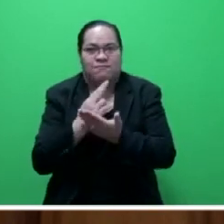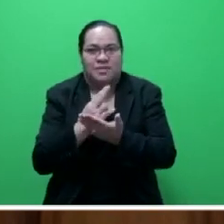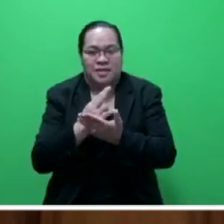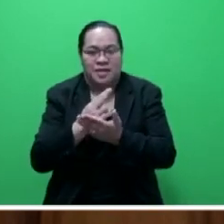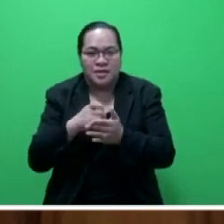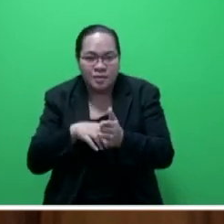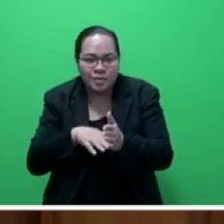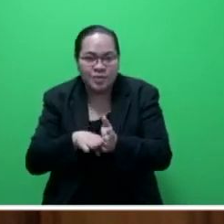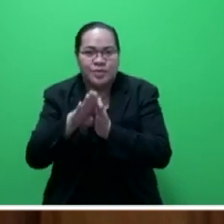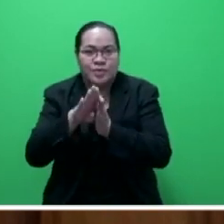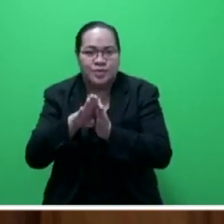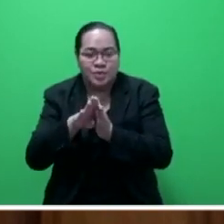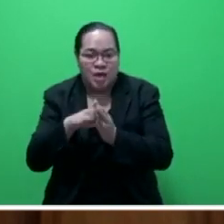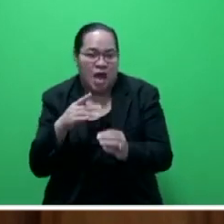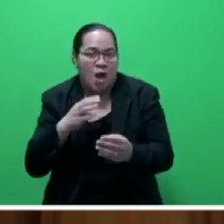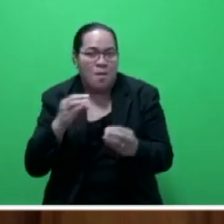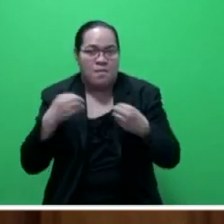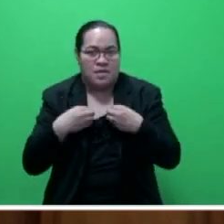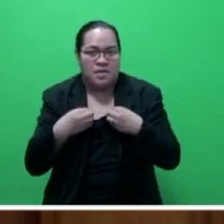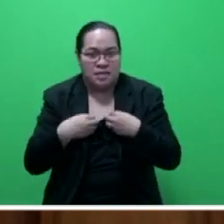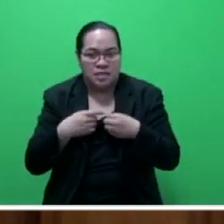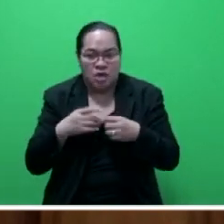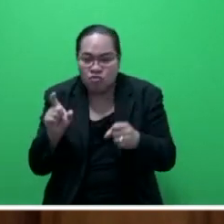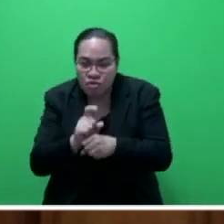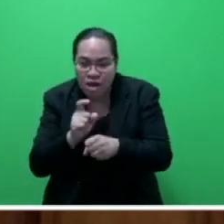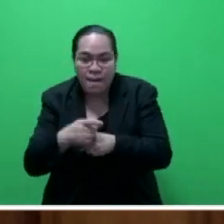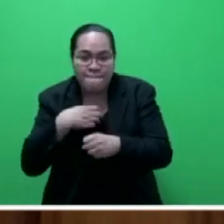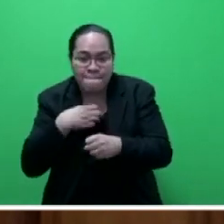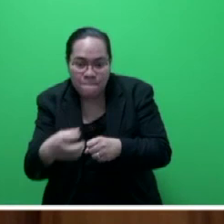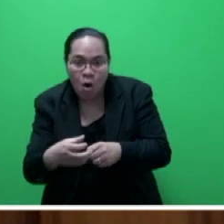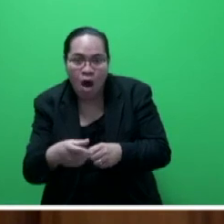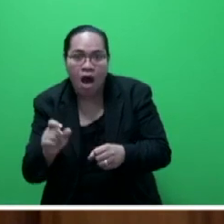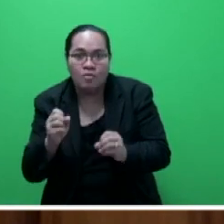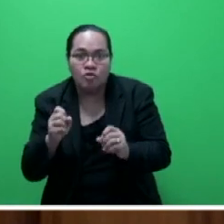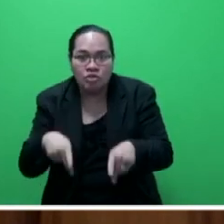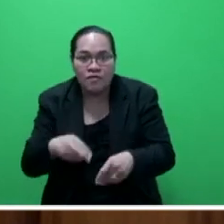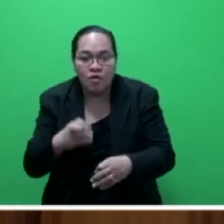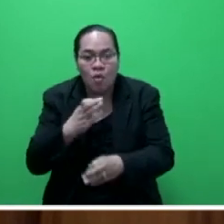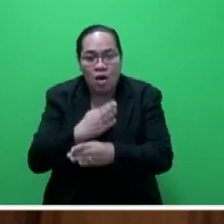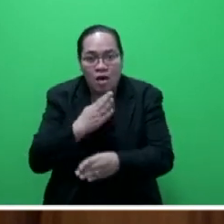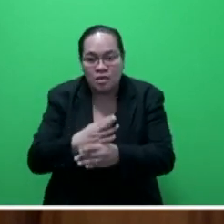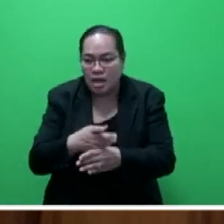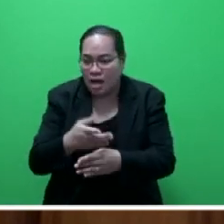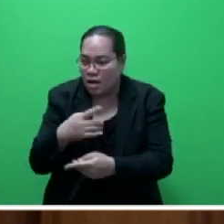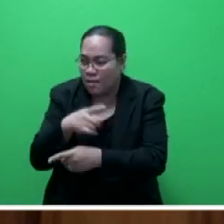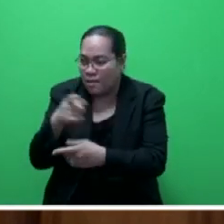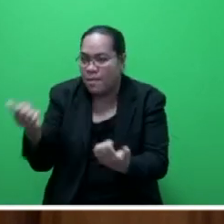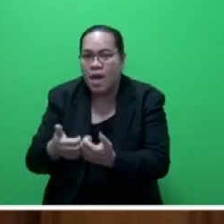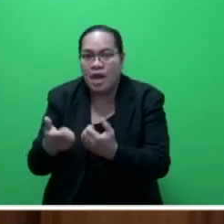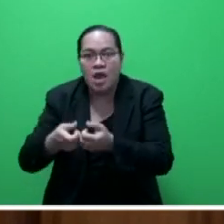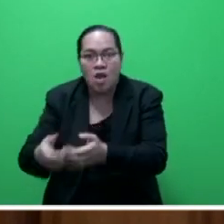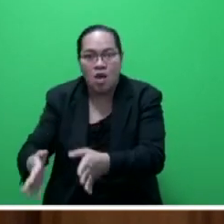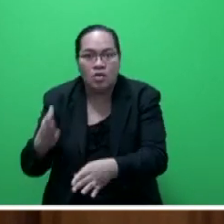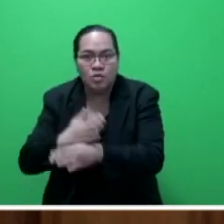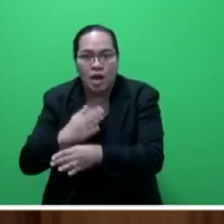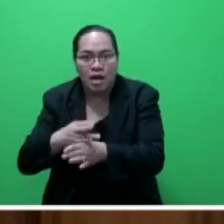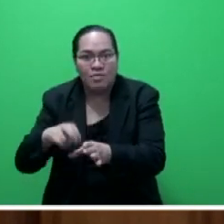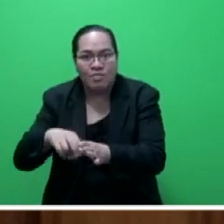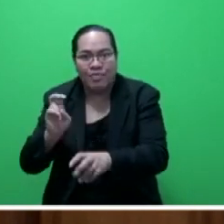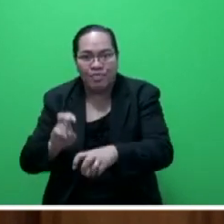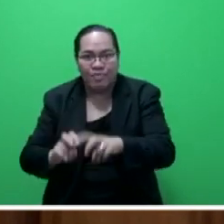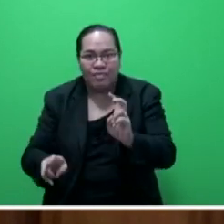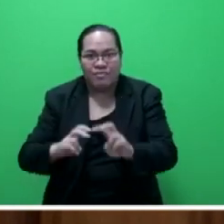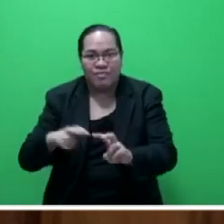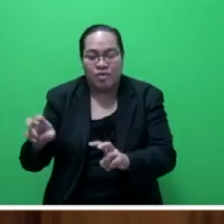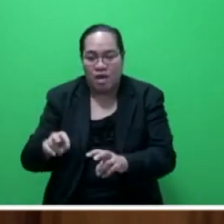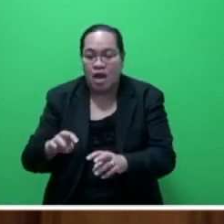employment opportunities and allow our people who lost their jobs to secure the basic necessities of life, including